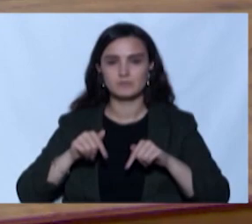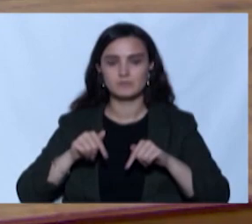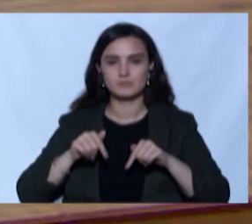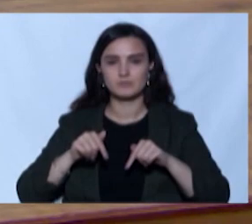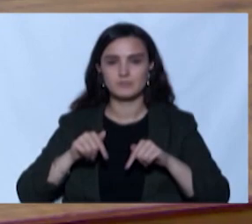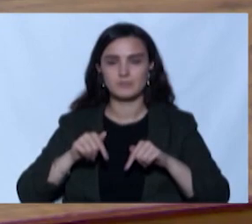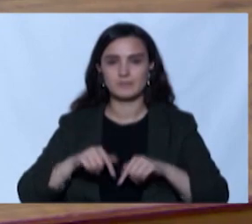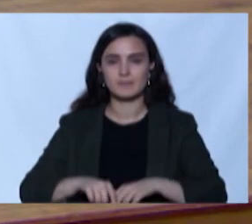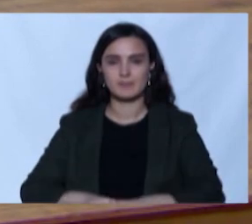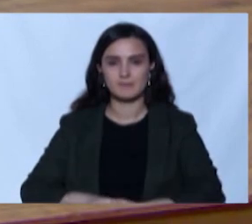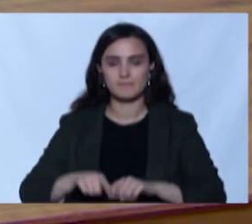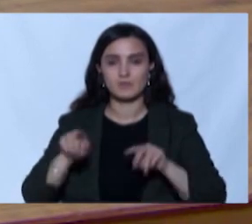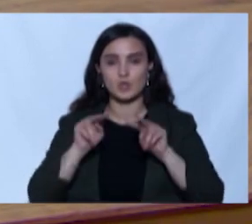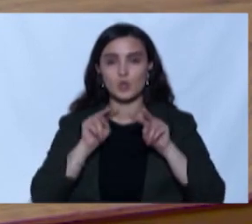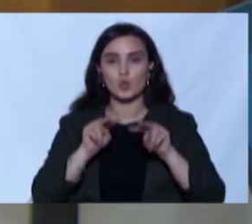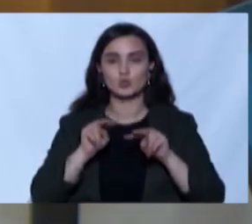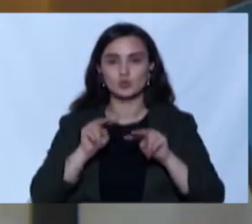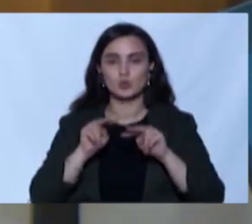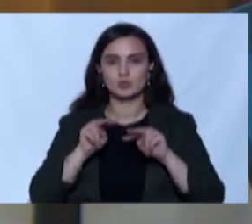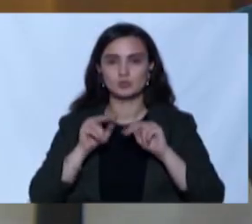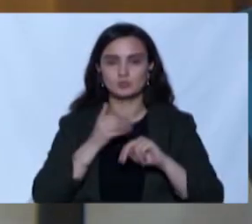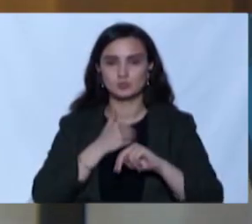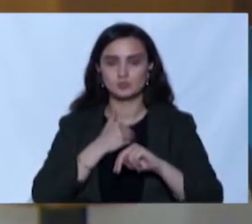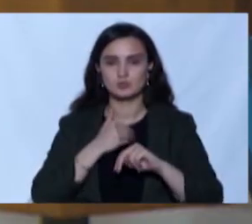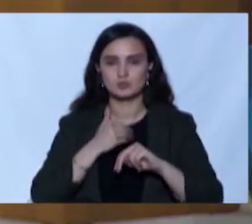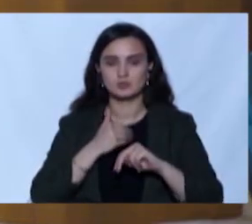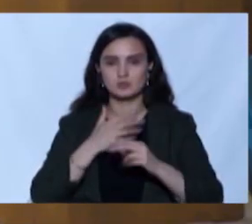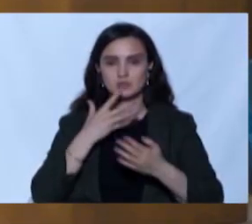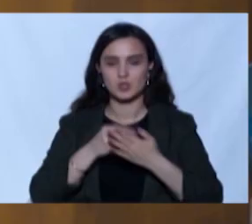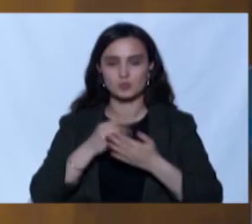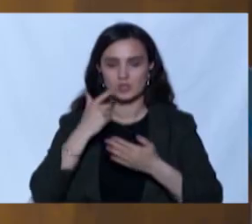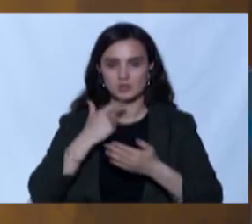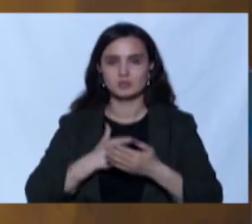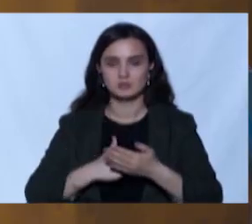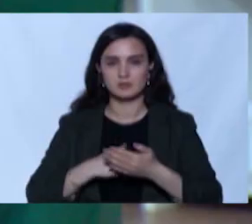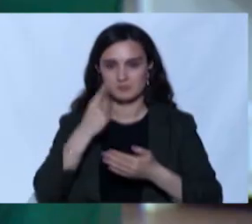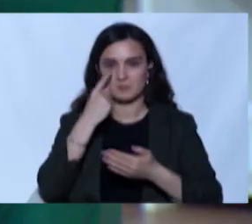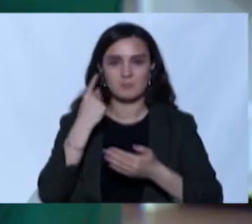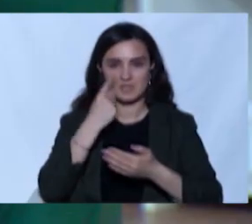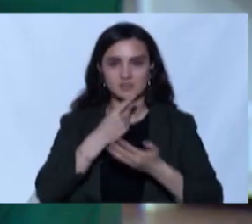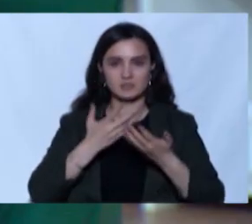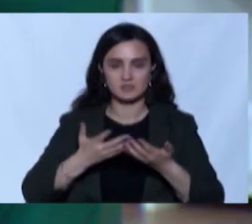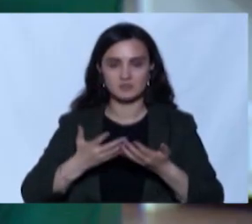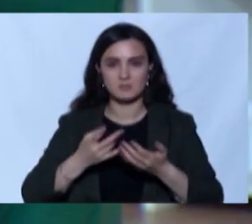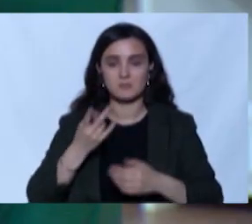then takes control of his own destiny. But of course,